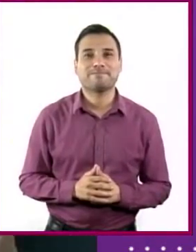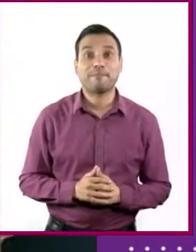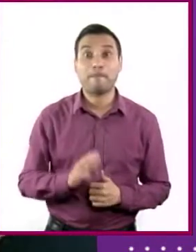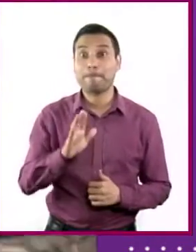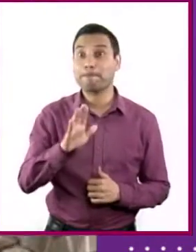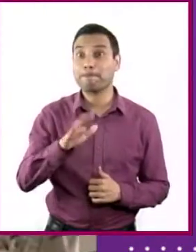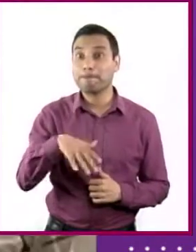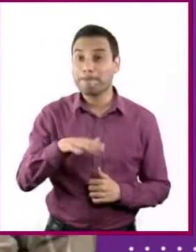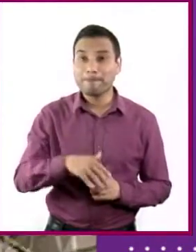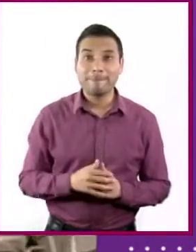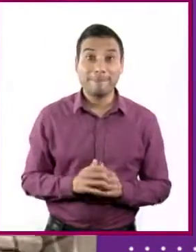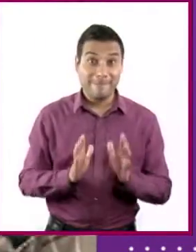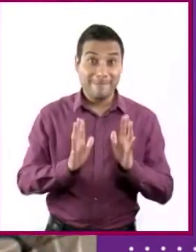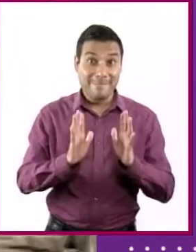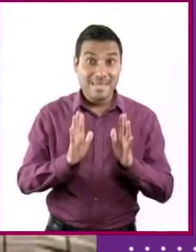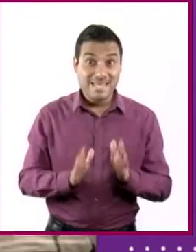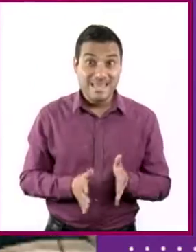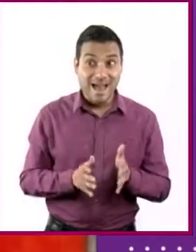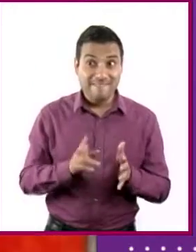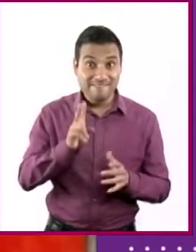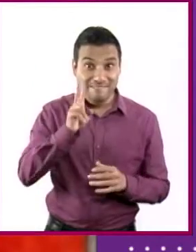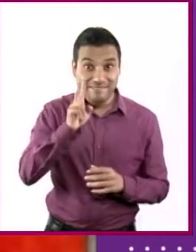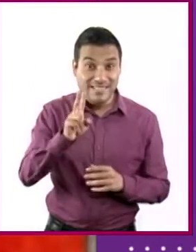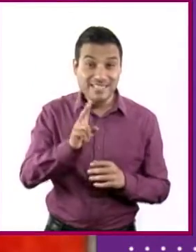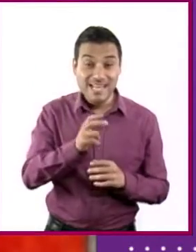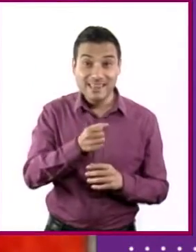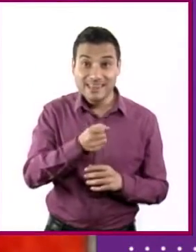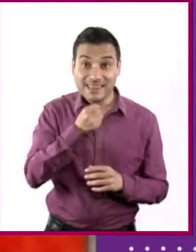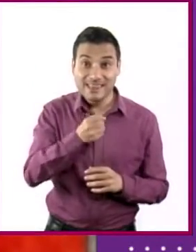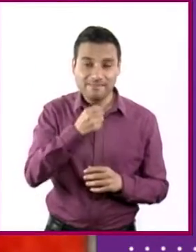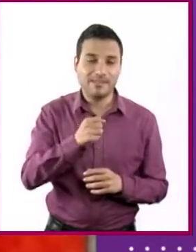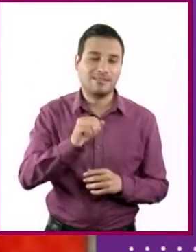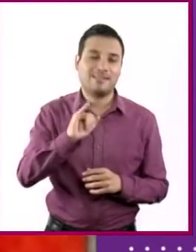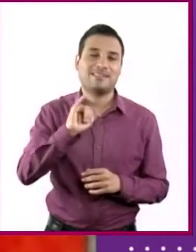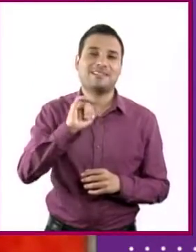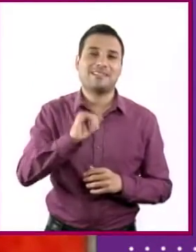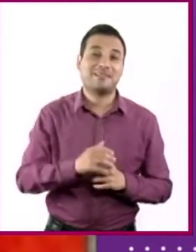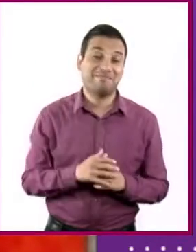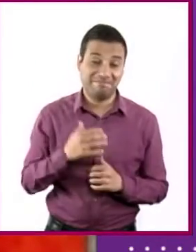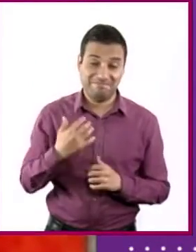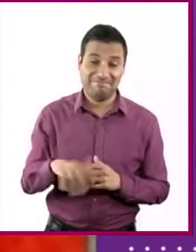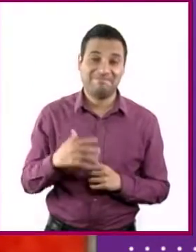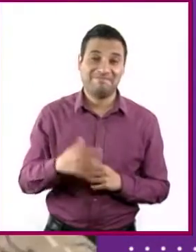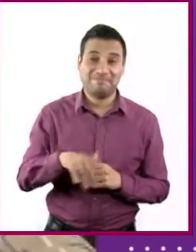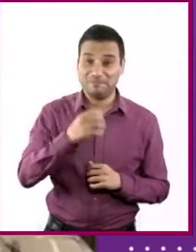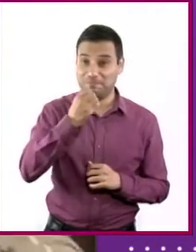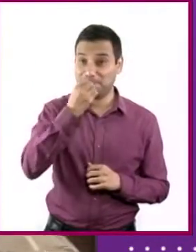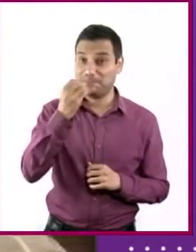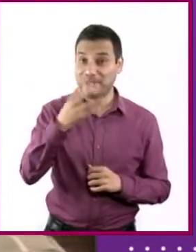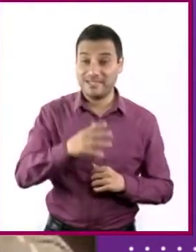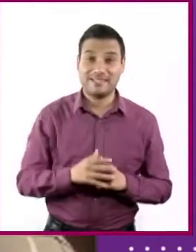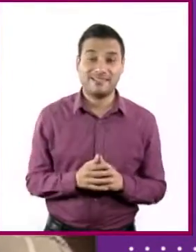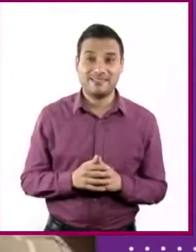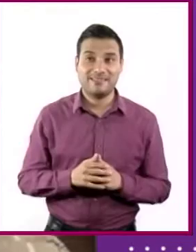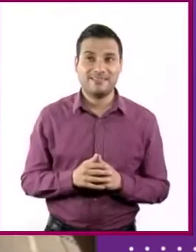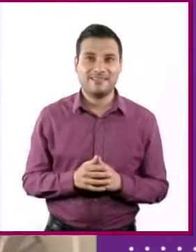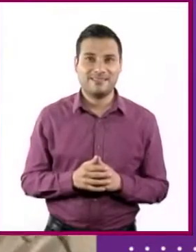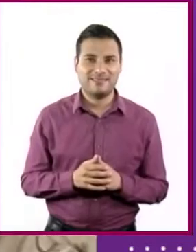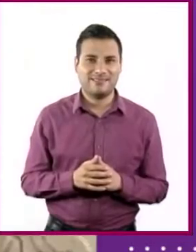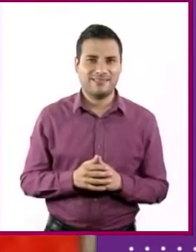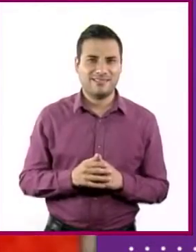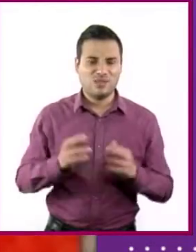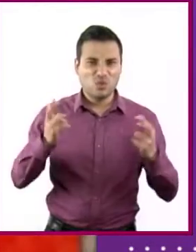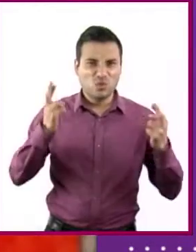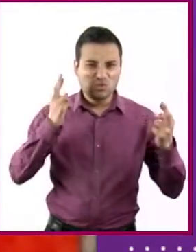Antonio, could you hear the interview with Domingo? Yes, I could. It was great. Could you hear that horrible